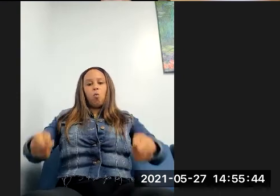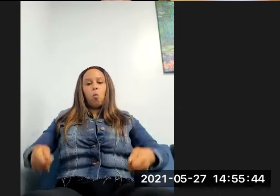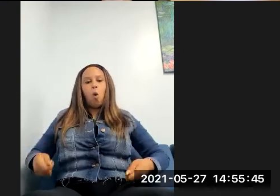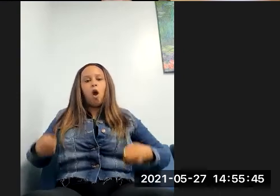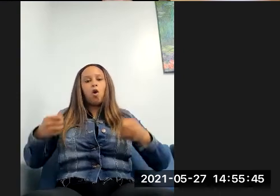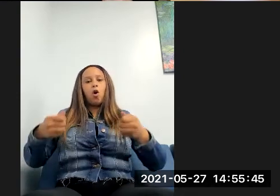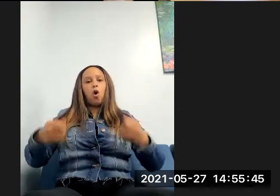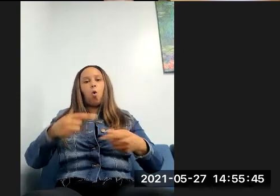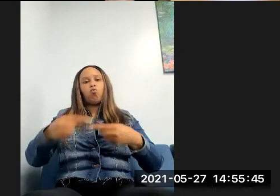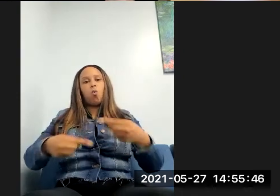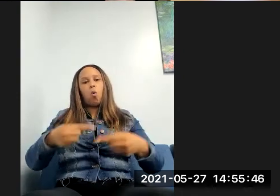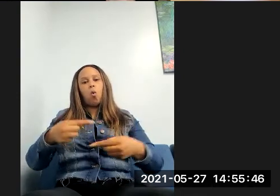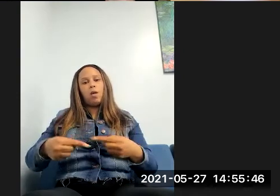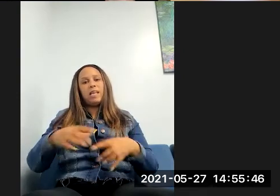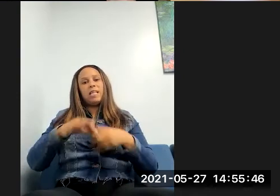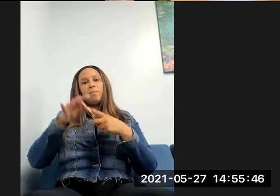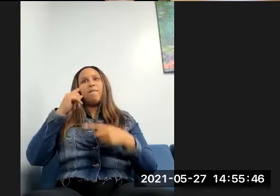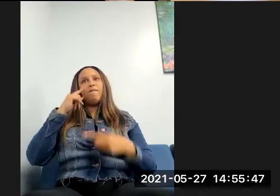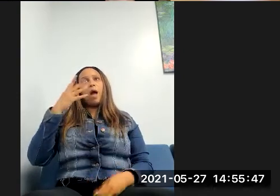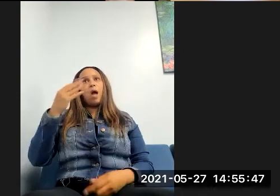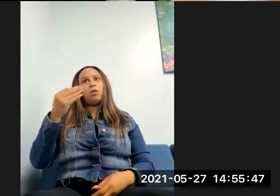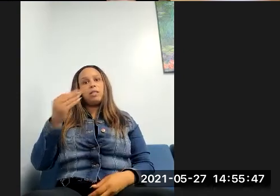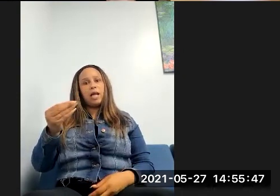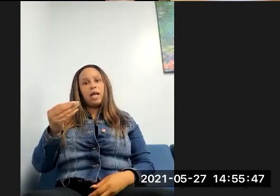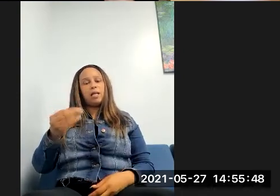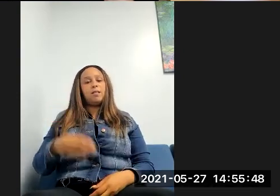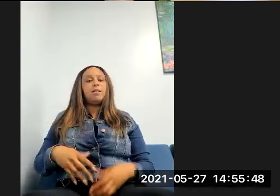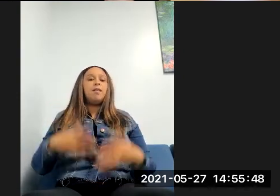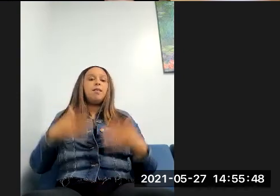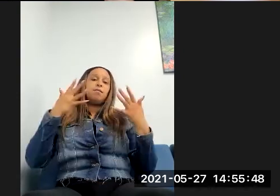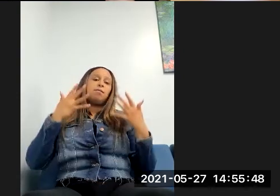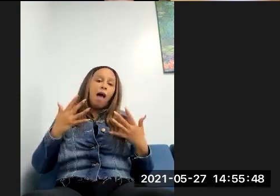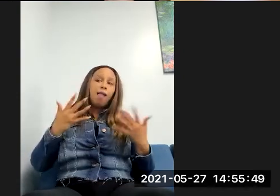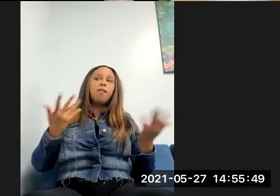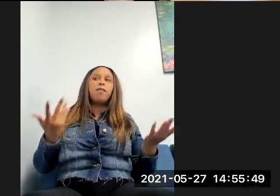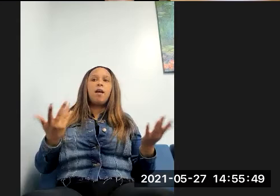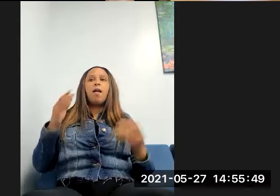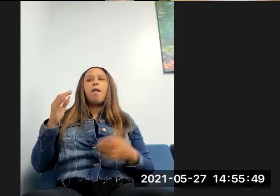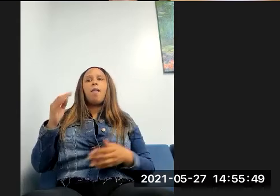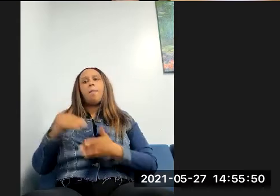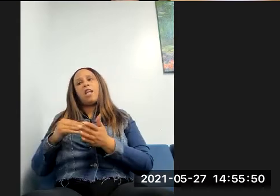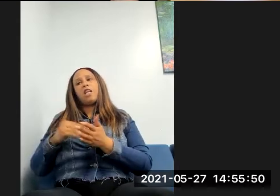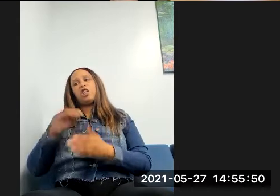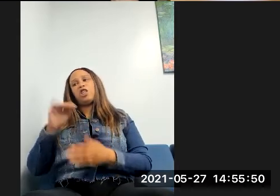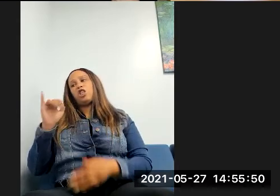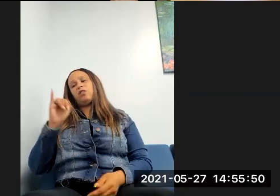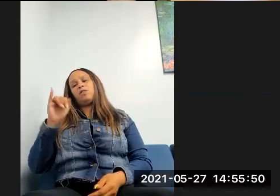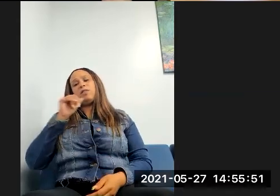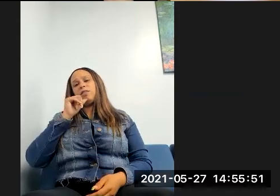especially outdoors. And when I travel, sadly, the medical insurance does not cover the